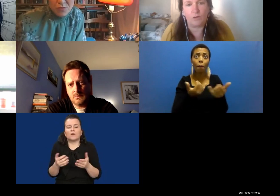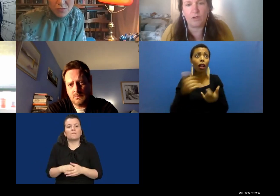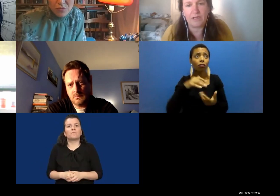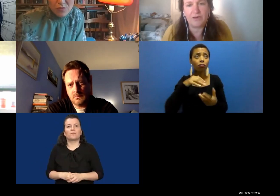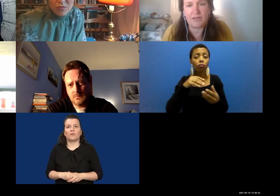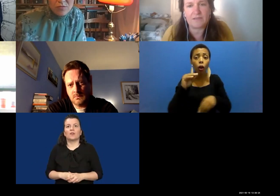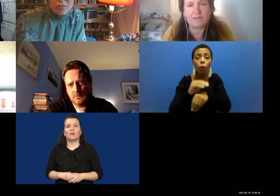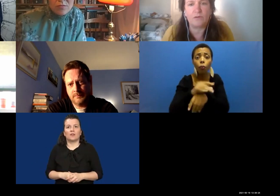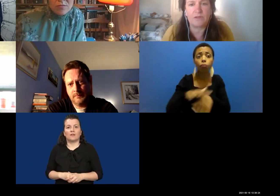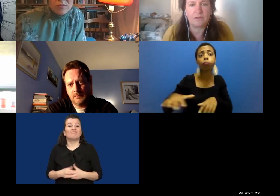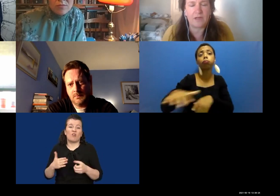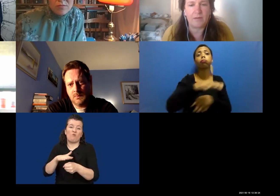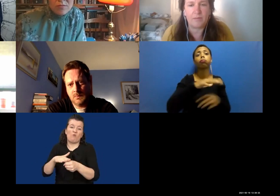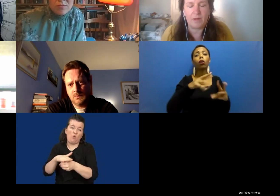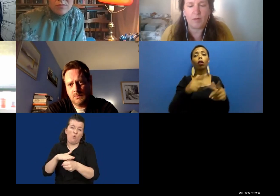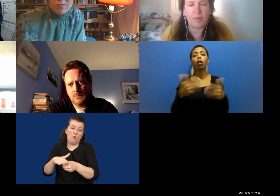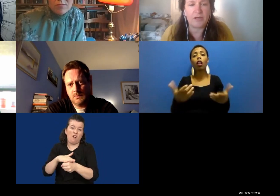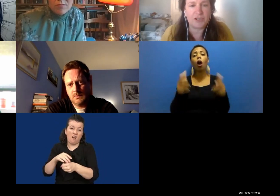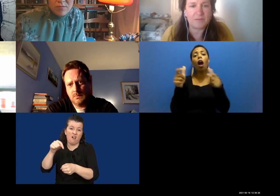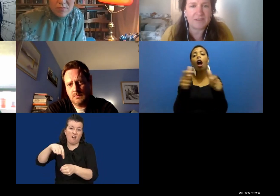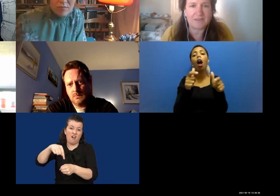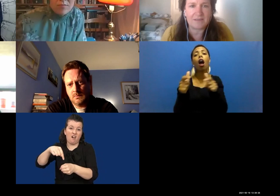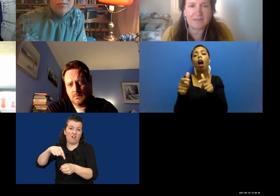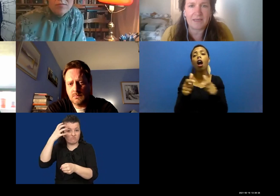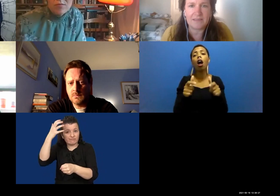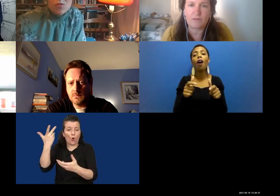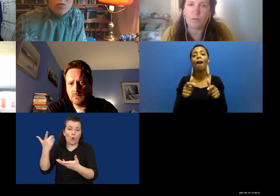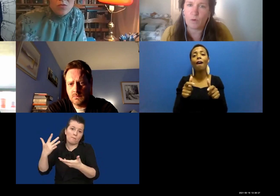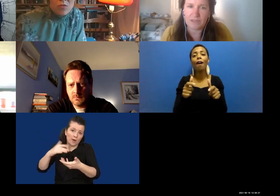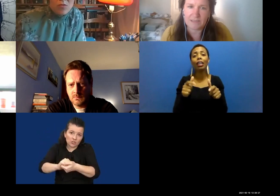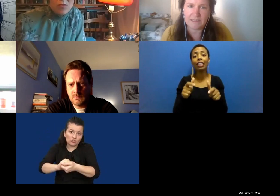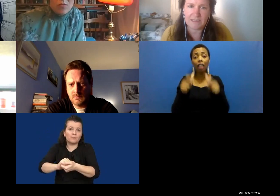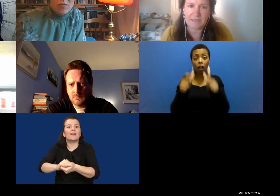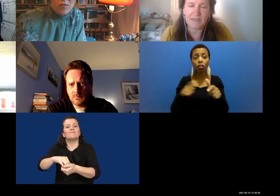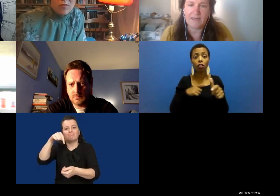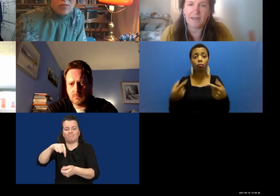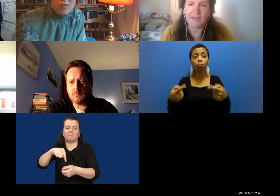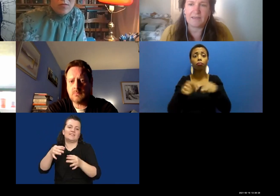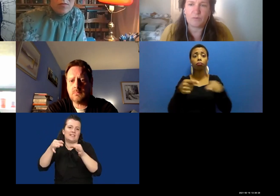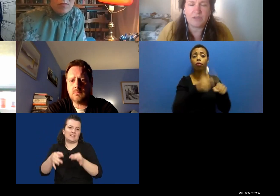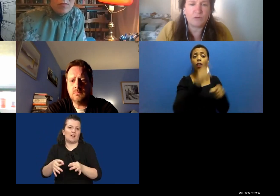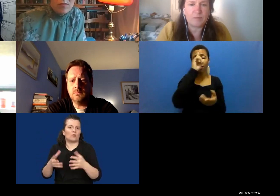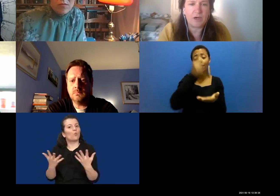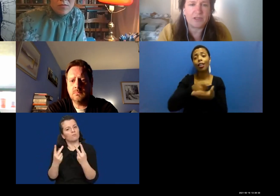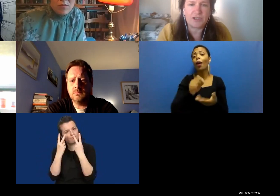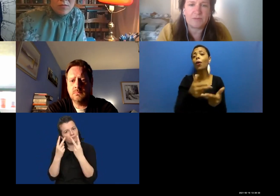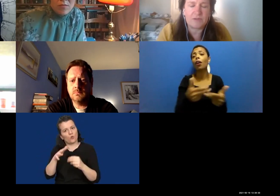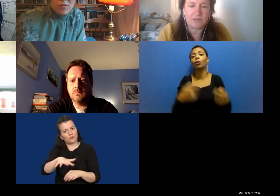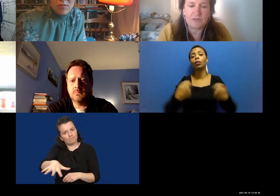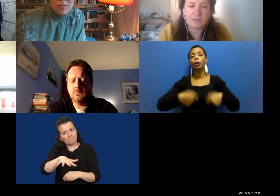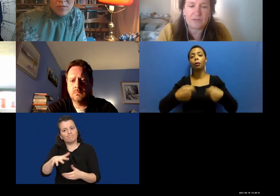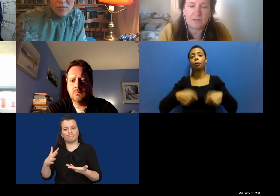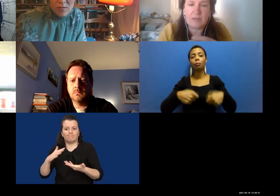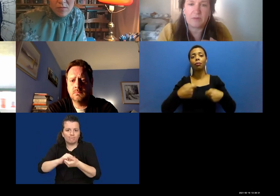it's the local areas, the local partnerships that decide what is needed. And within those